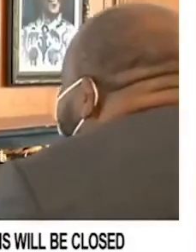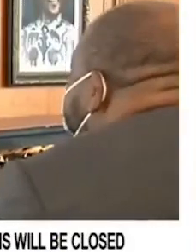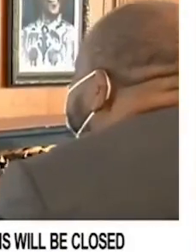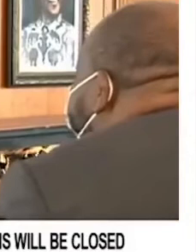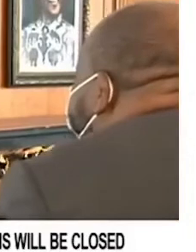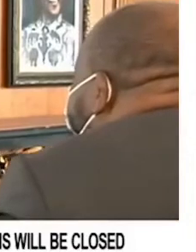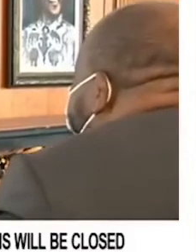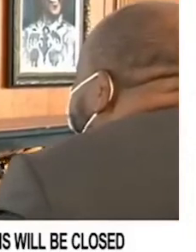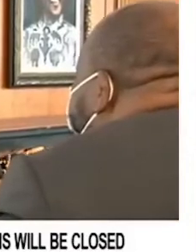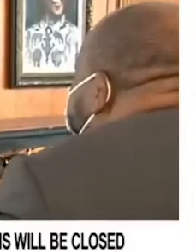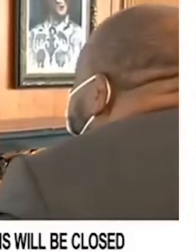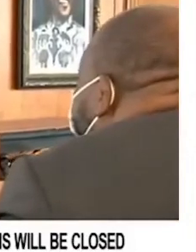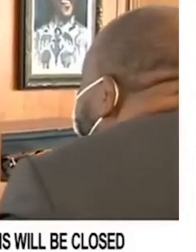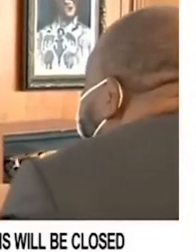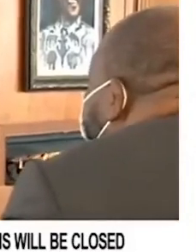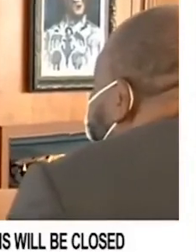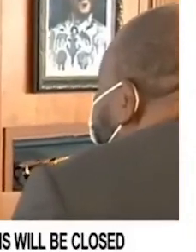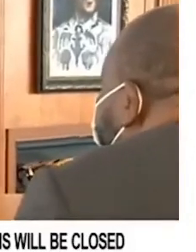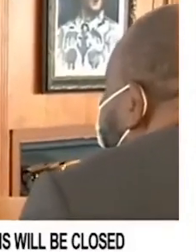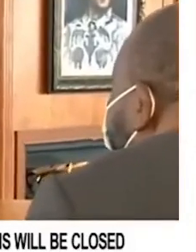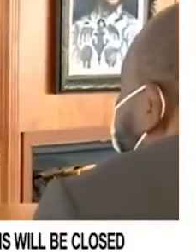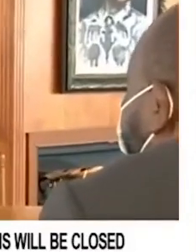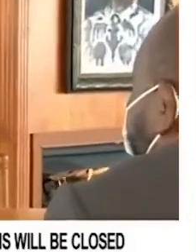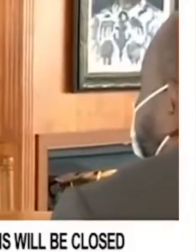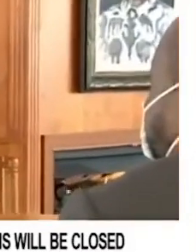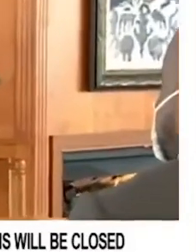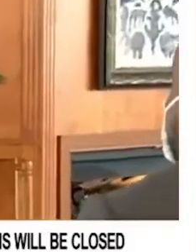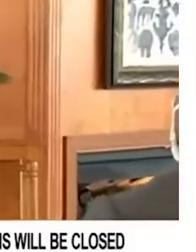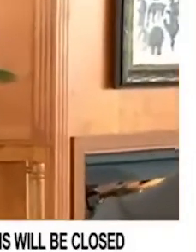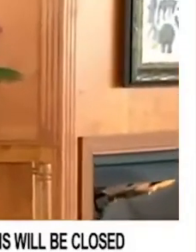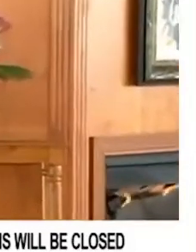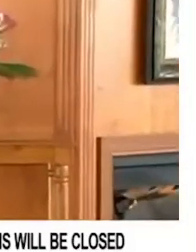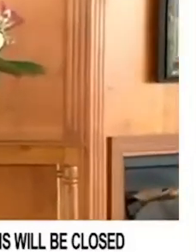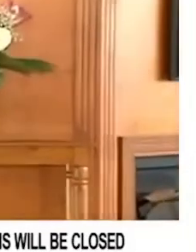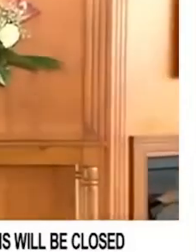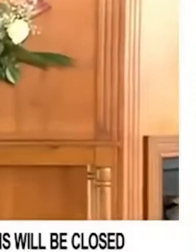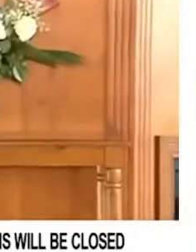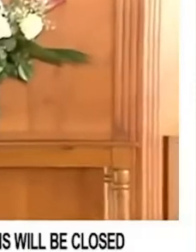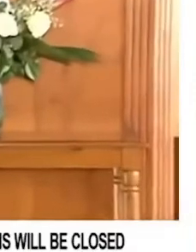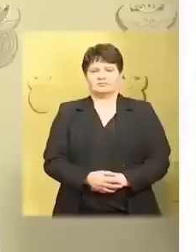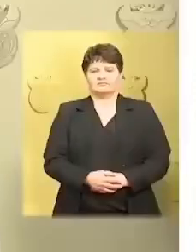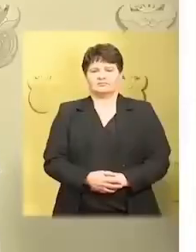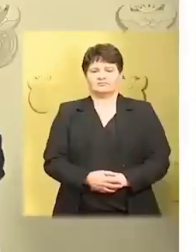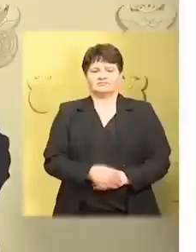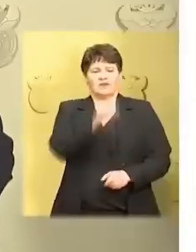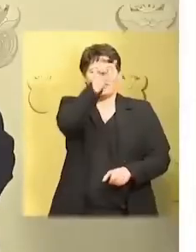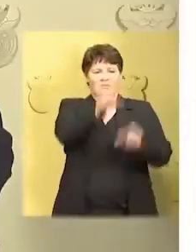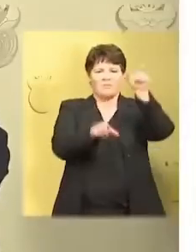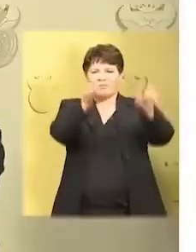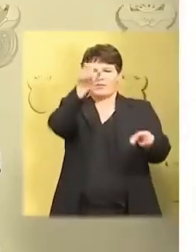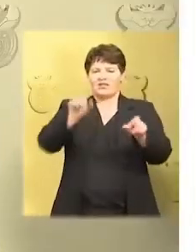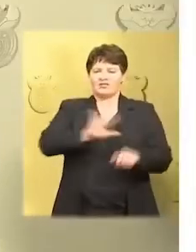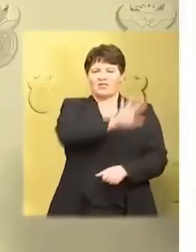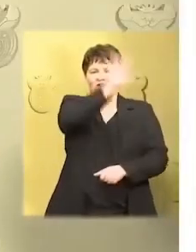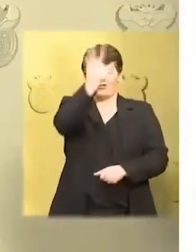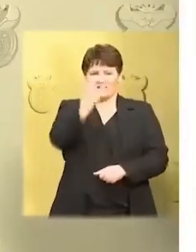we're loving it. Around 75% of South Africans have expressed trust in his handling of the pandemic, and yeah, when he stood up